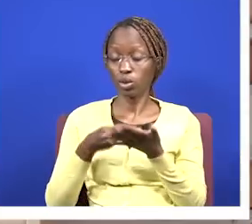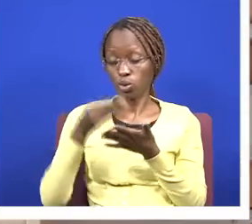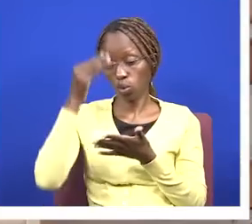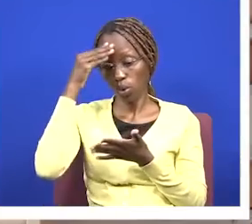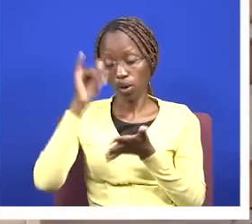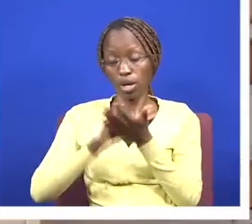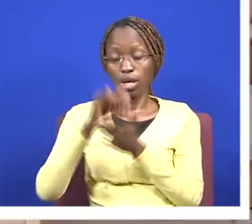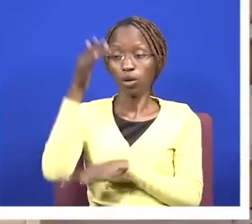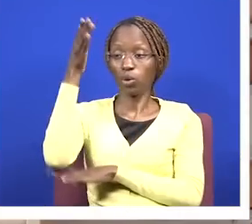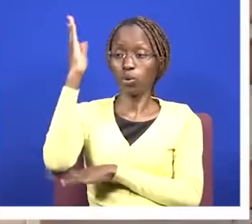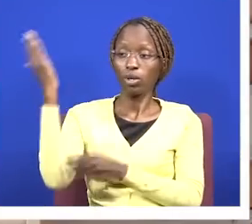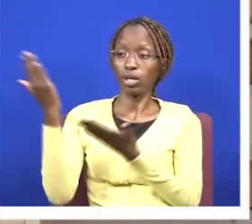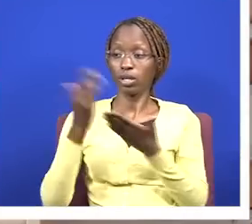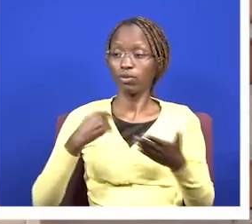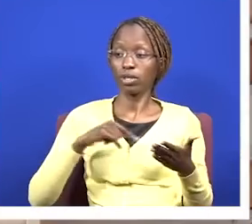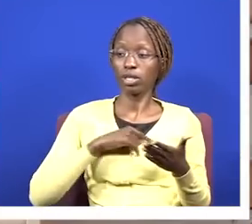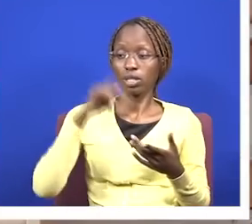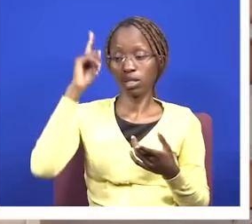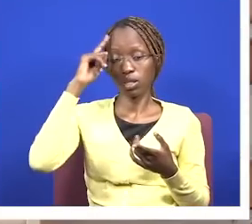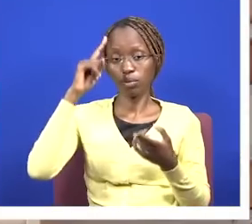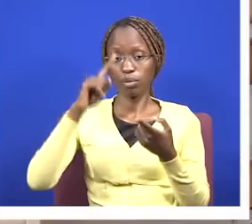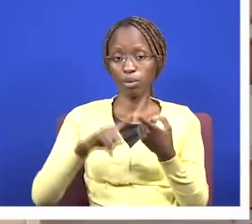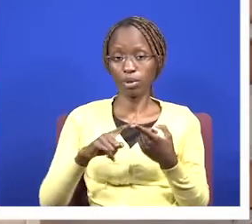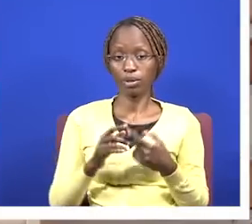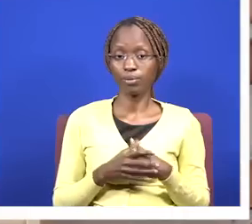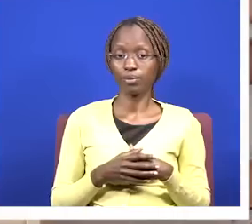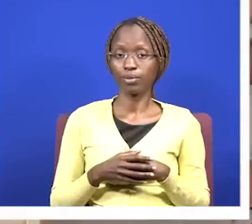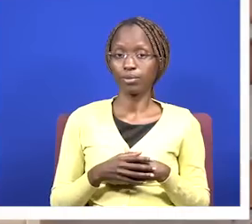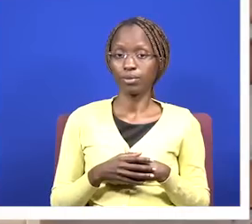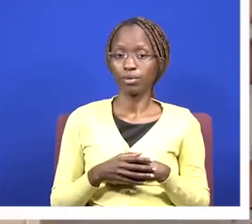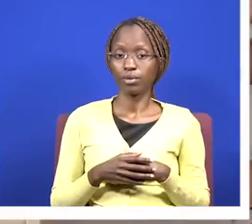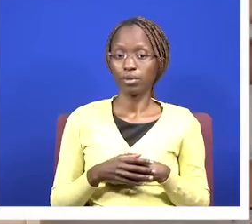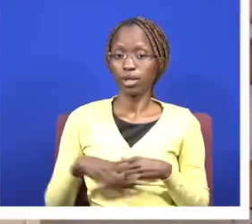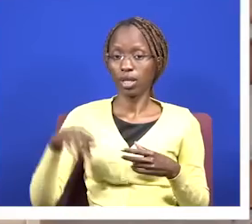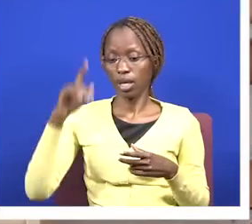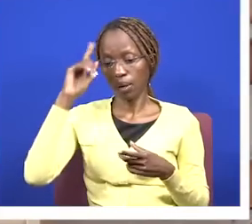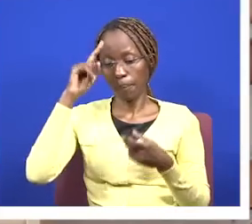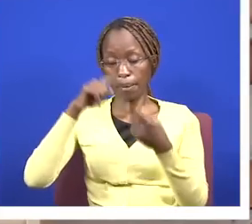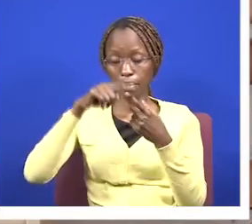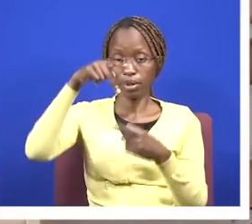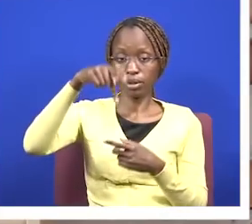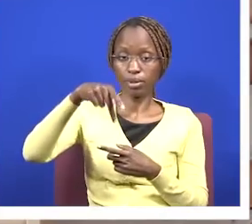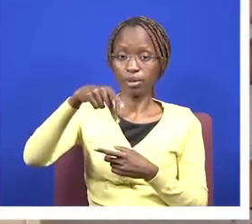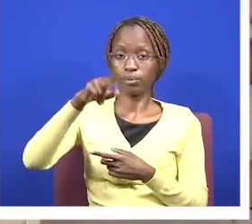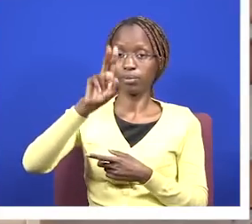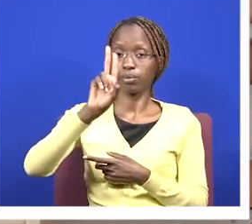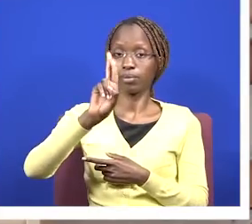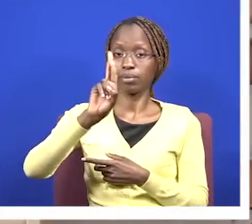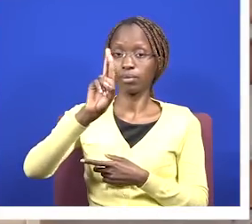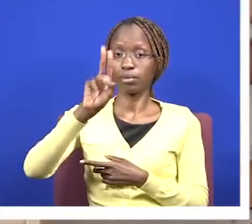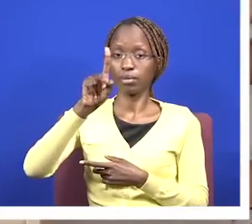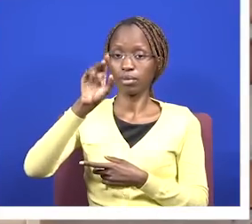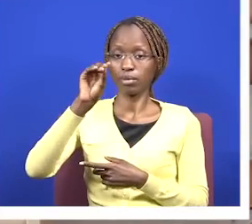gives us purpose. God gives us purpose. And purpose is the reason or the